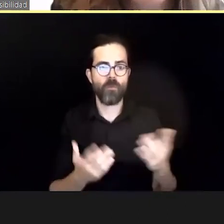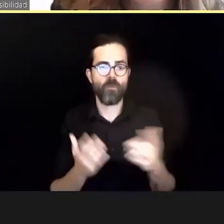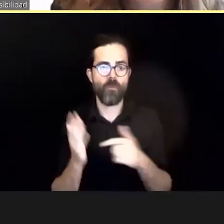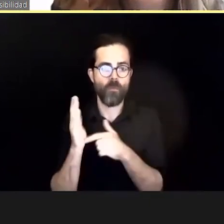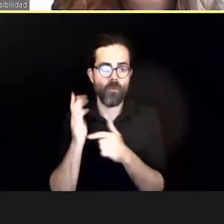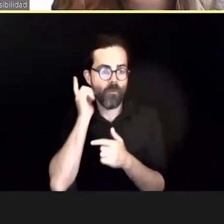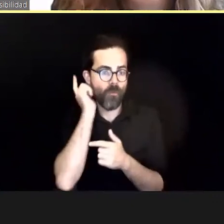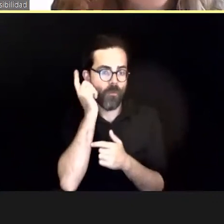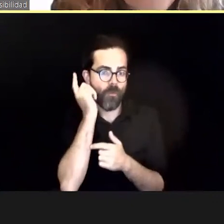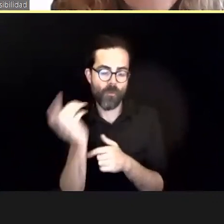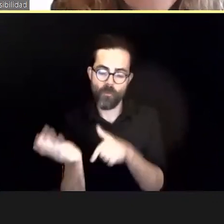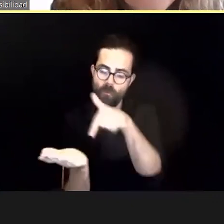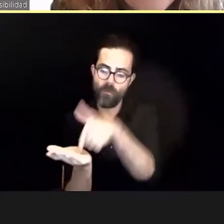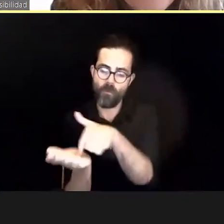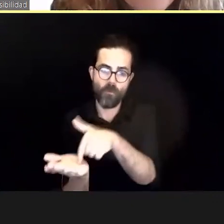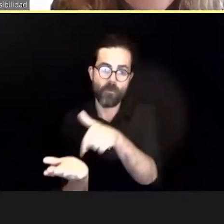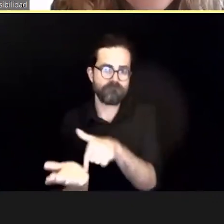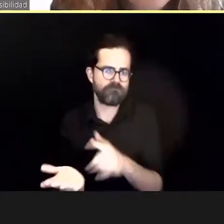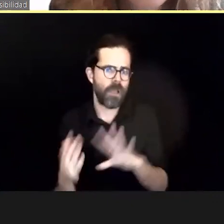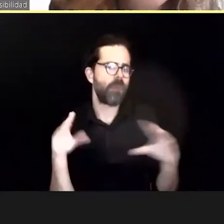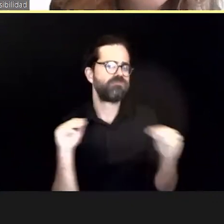with accessibility requirements.